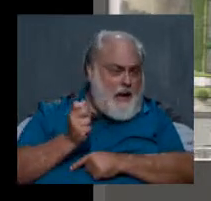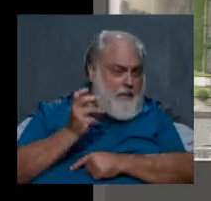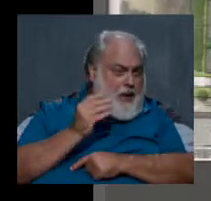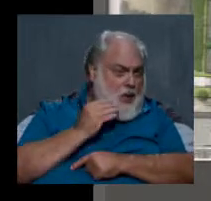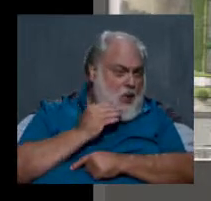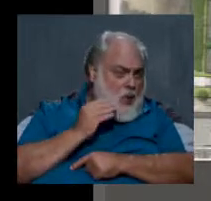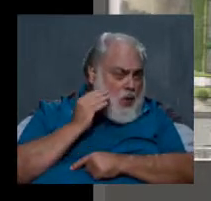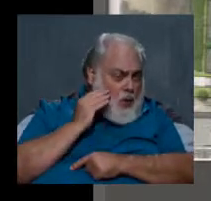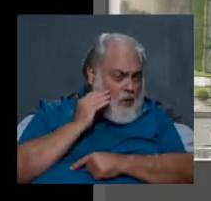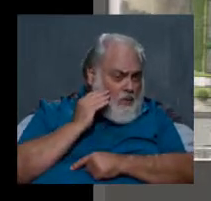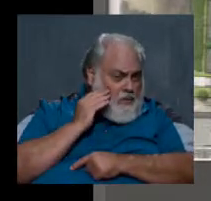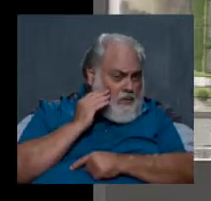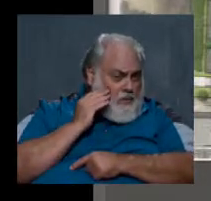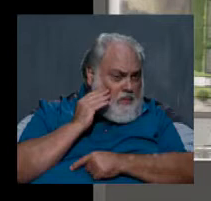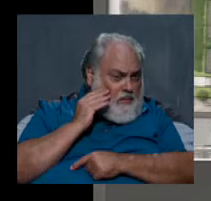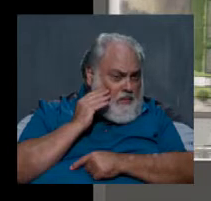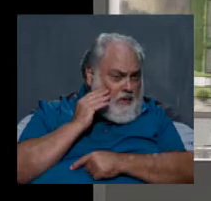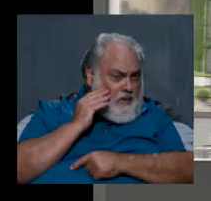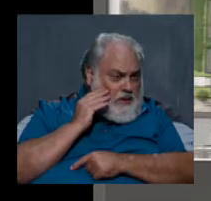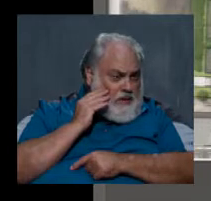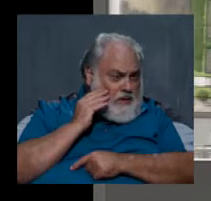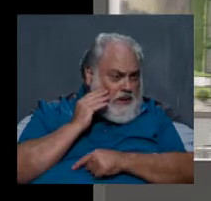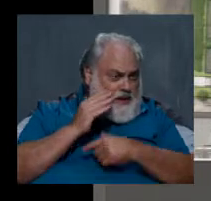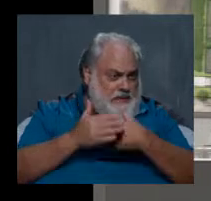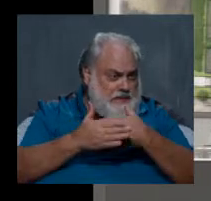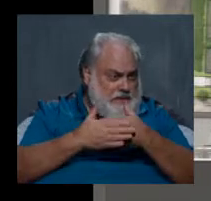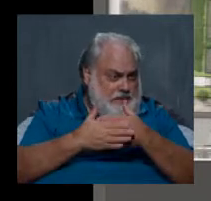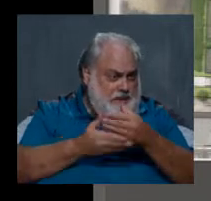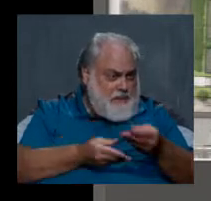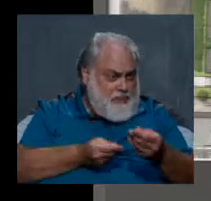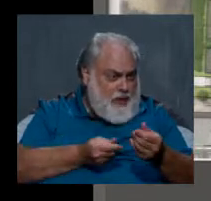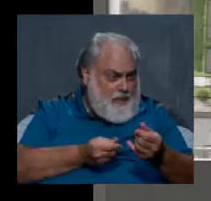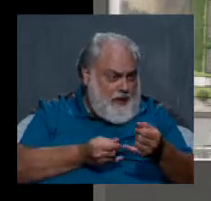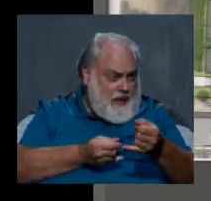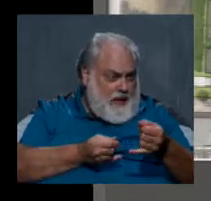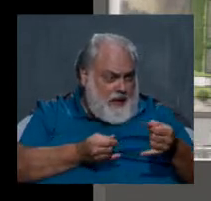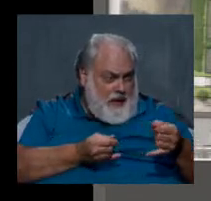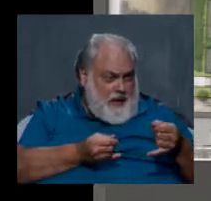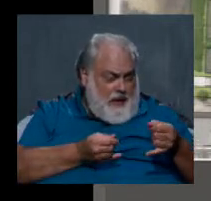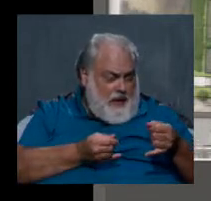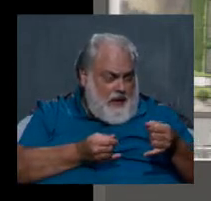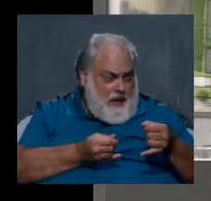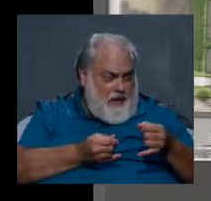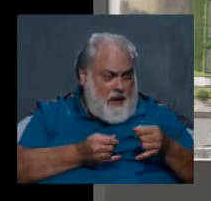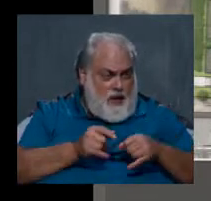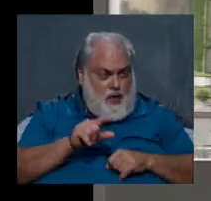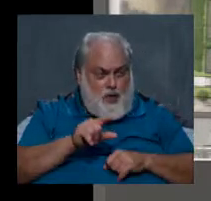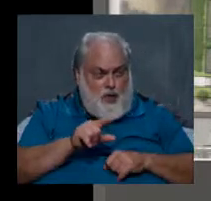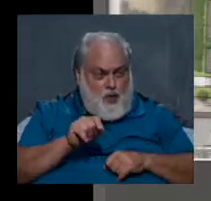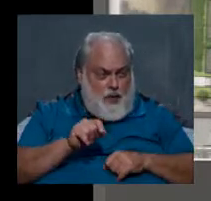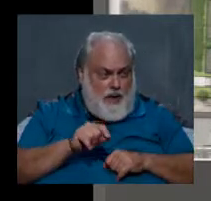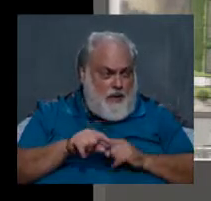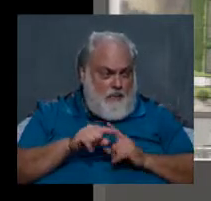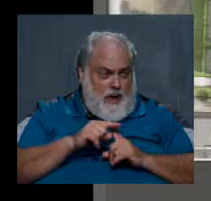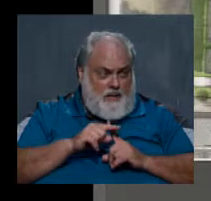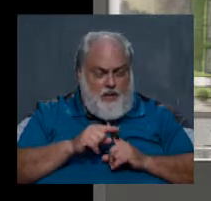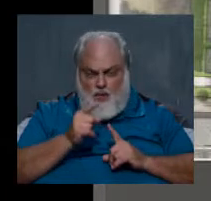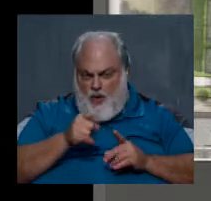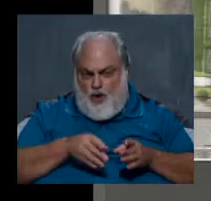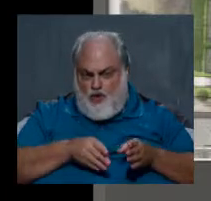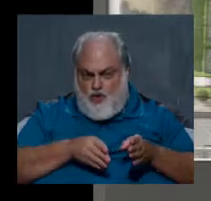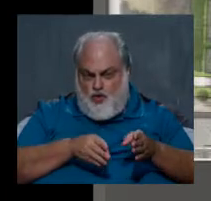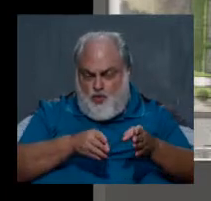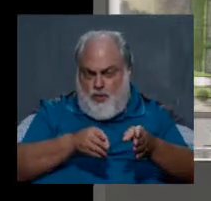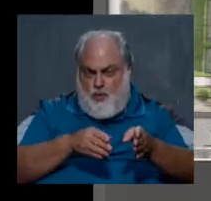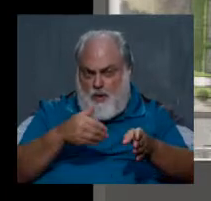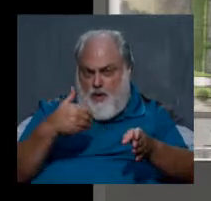Wingfield, built on? How many right there just adjacent to the property line do you propose? You think 20? Well, that one street adjacent to it